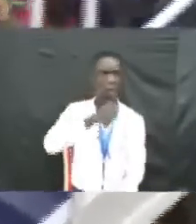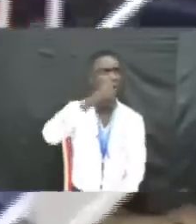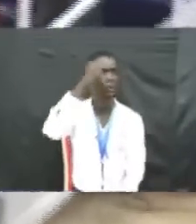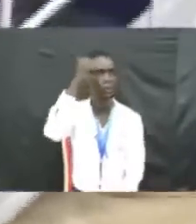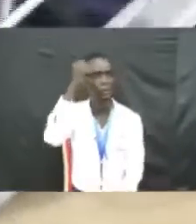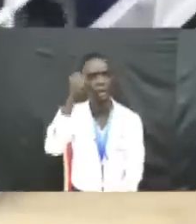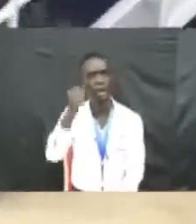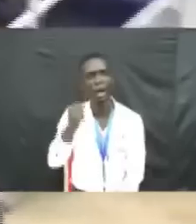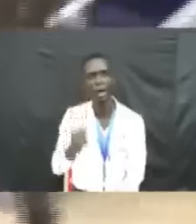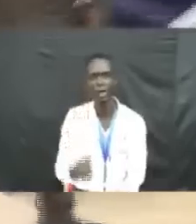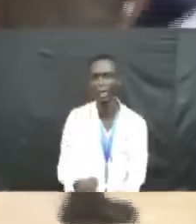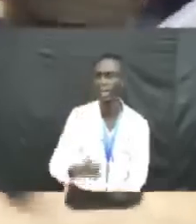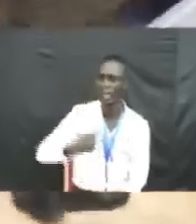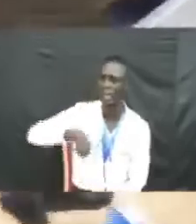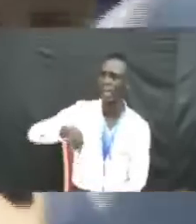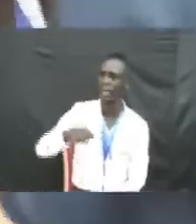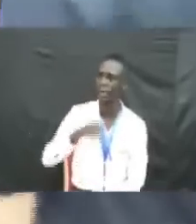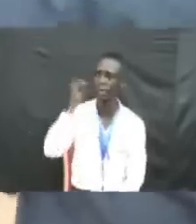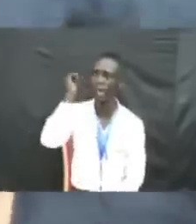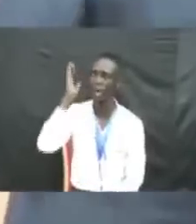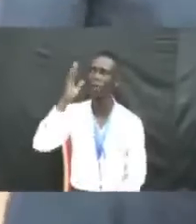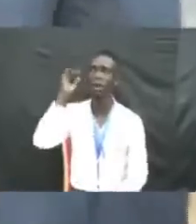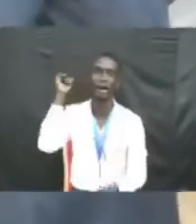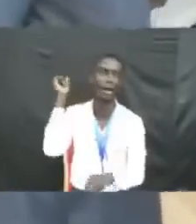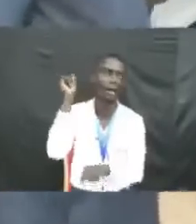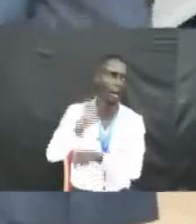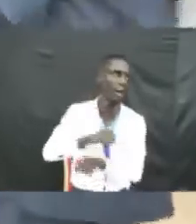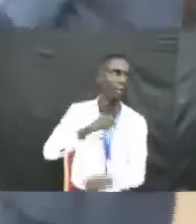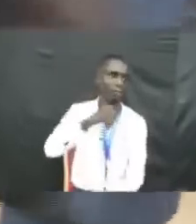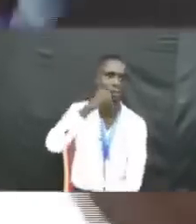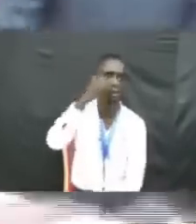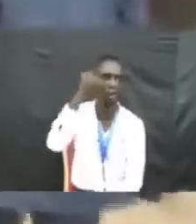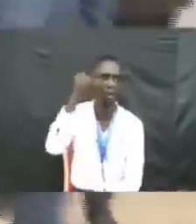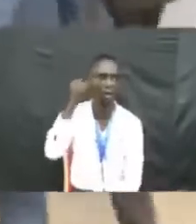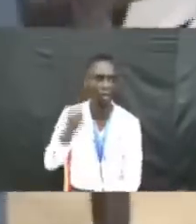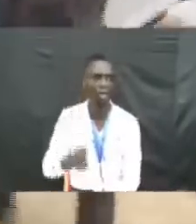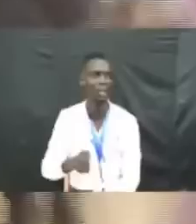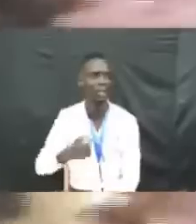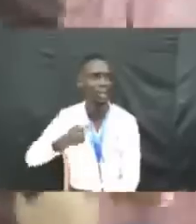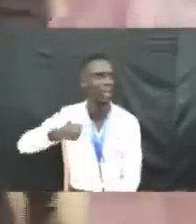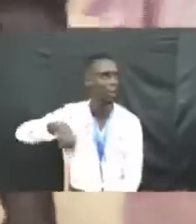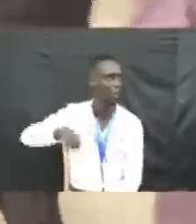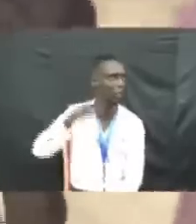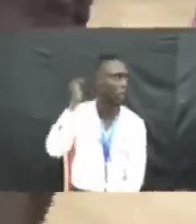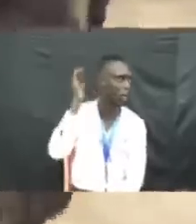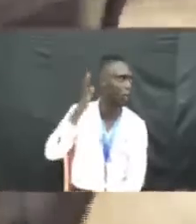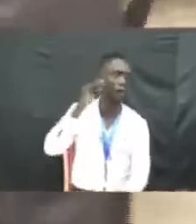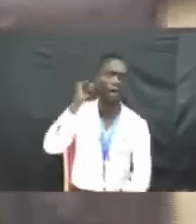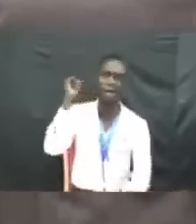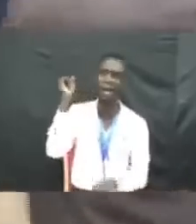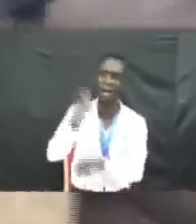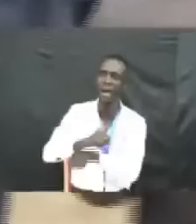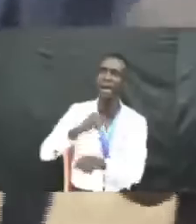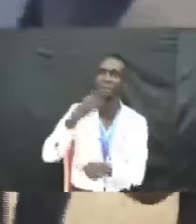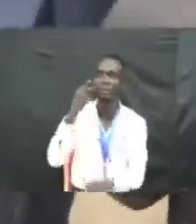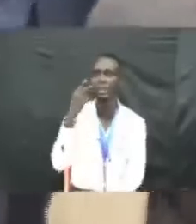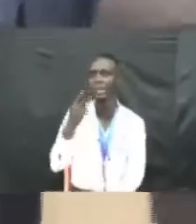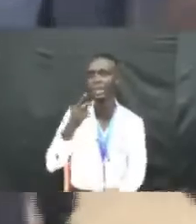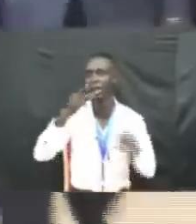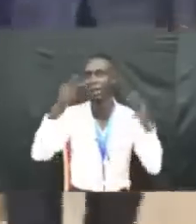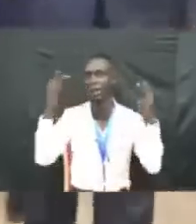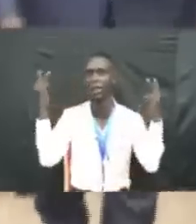surely surely surely shall overall surely we shall overcome